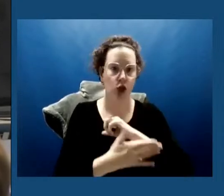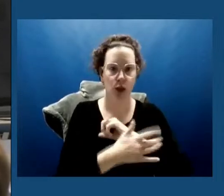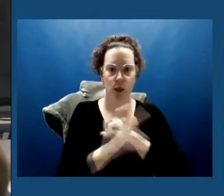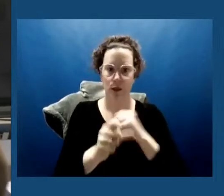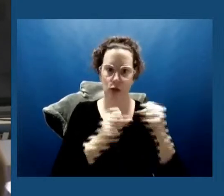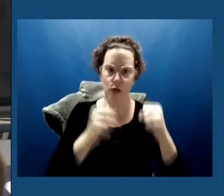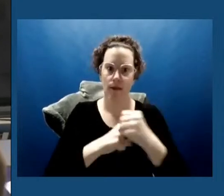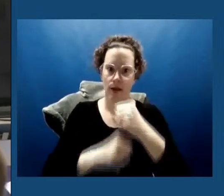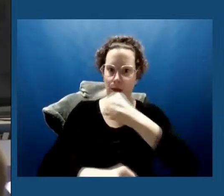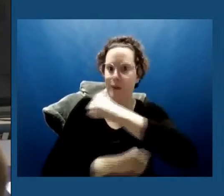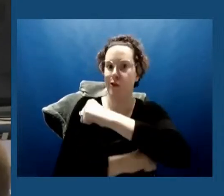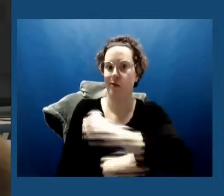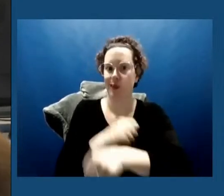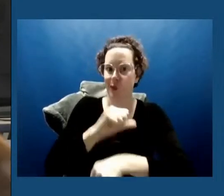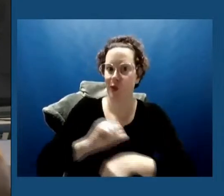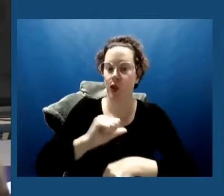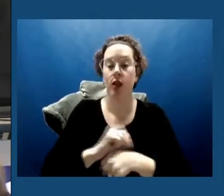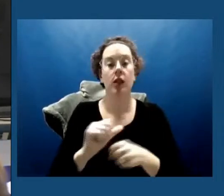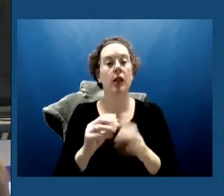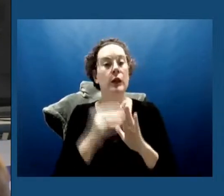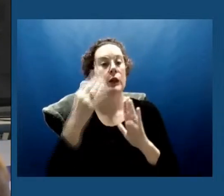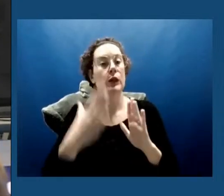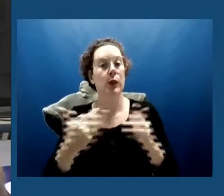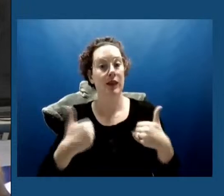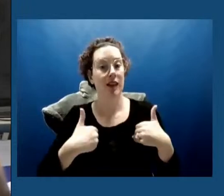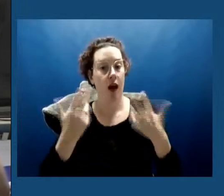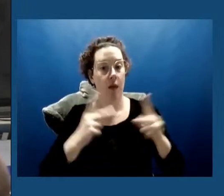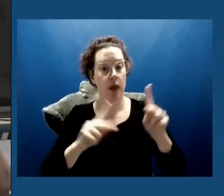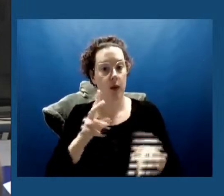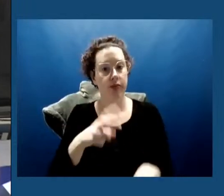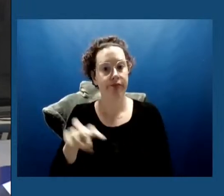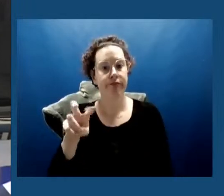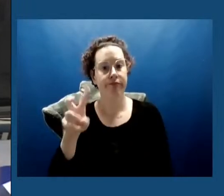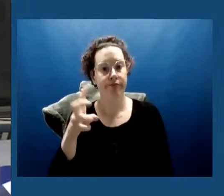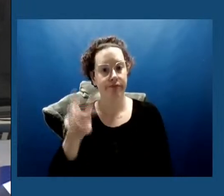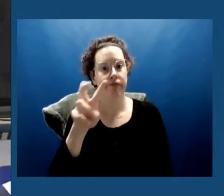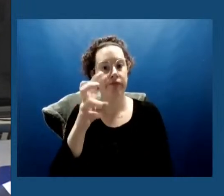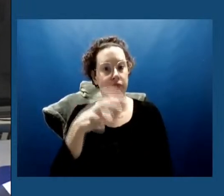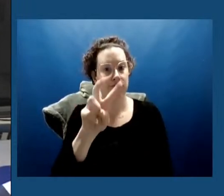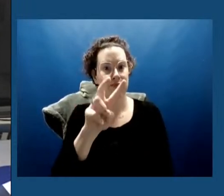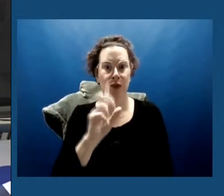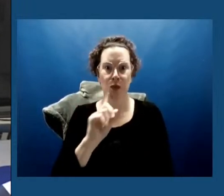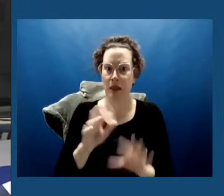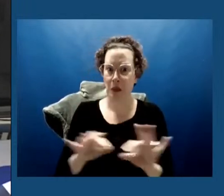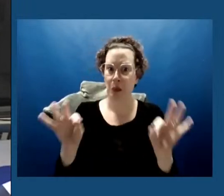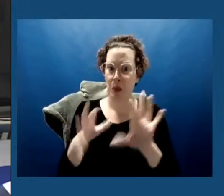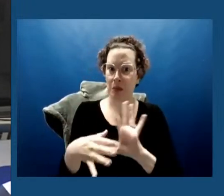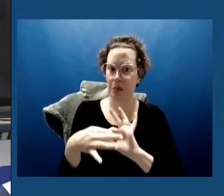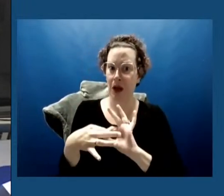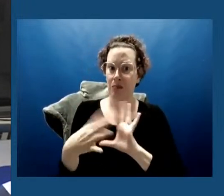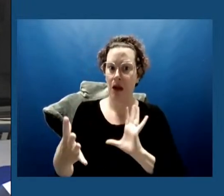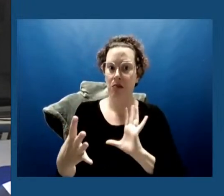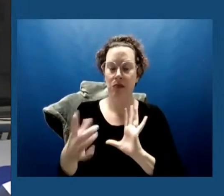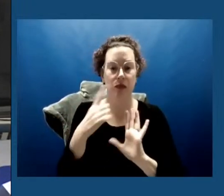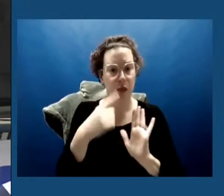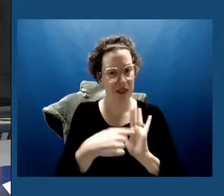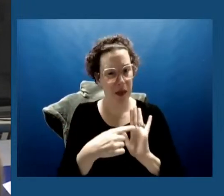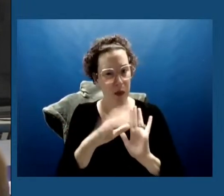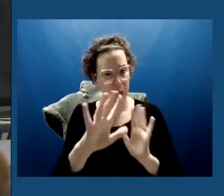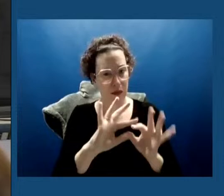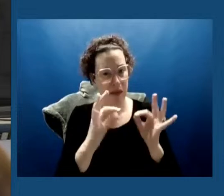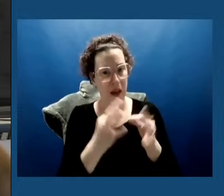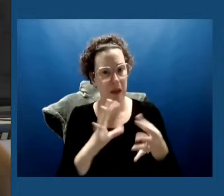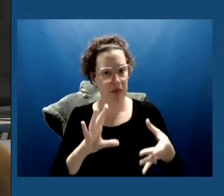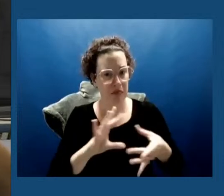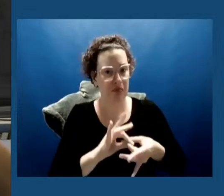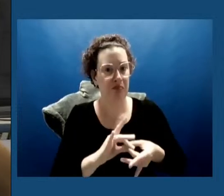When students and young people have to move a lot, they break some important bonds maybe, like, you should be close with family, you should be able to do